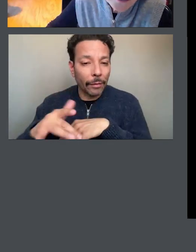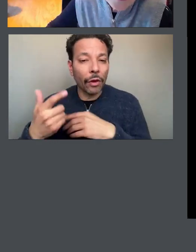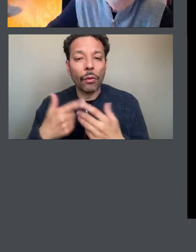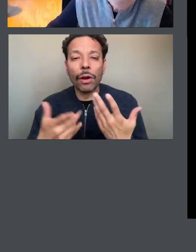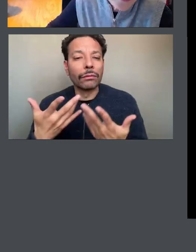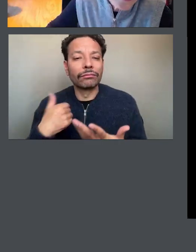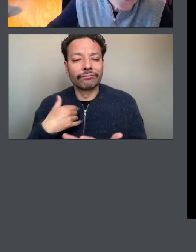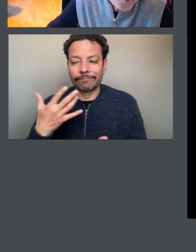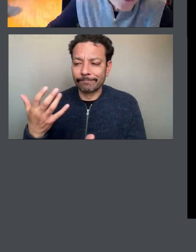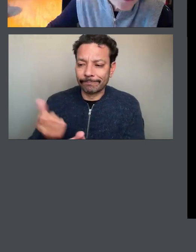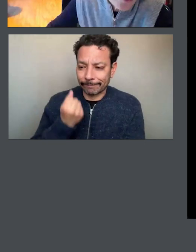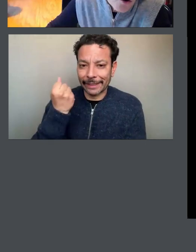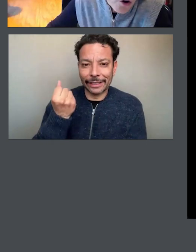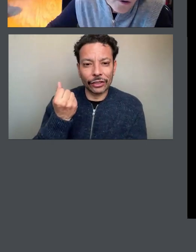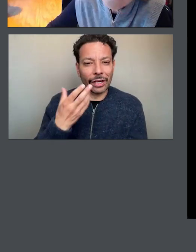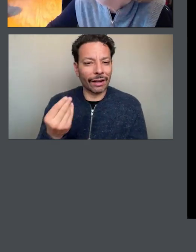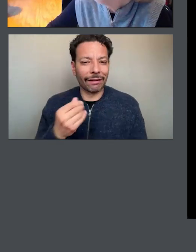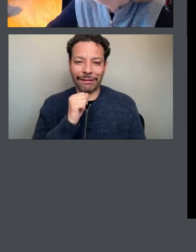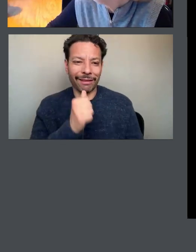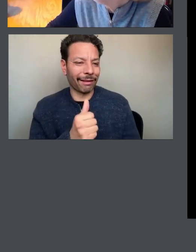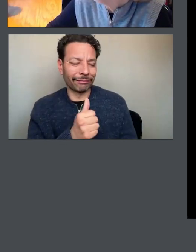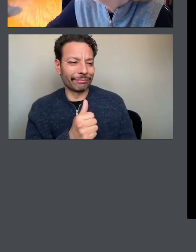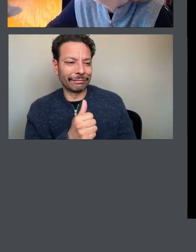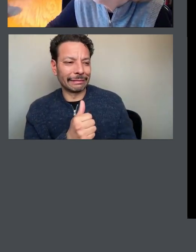advantages and disadvantages are.